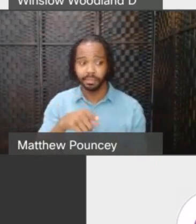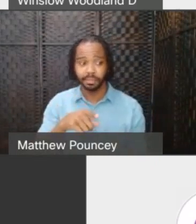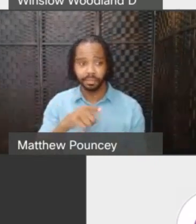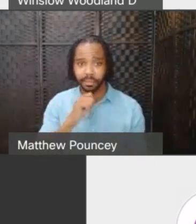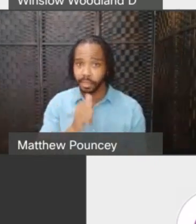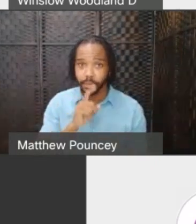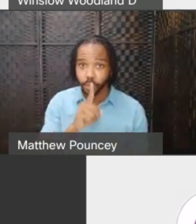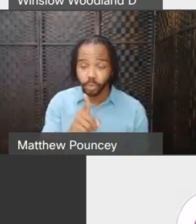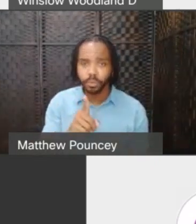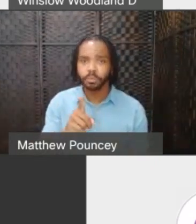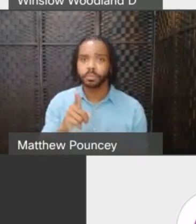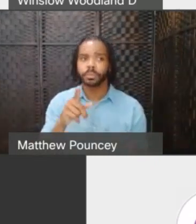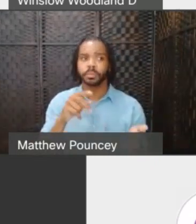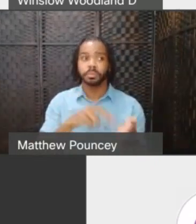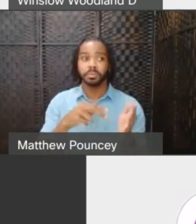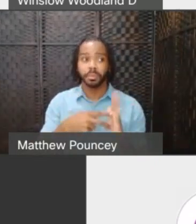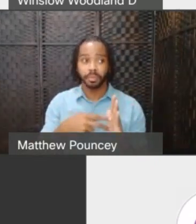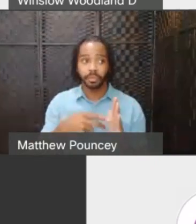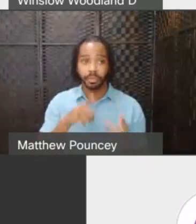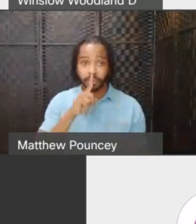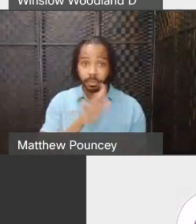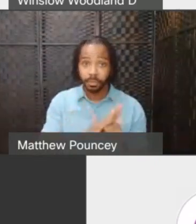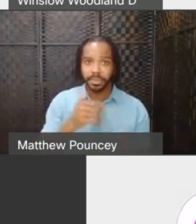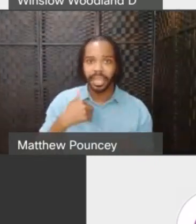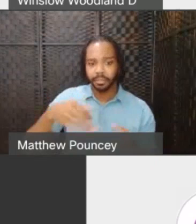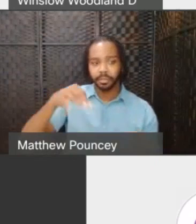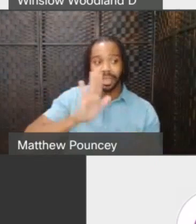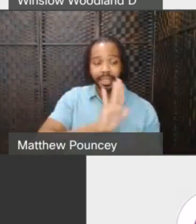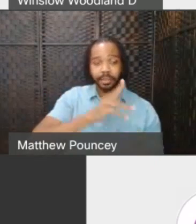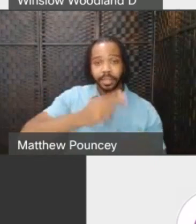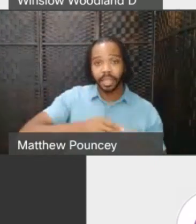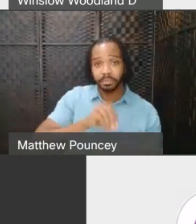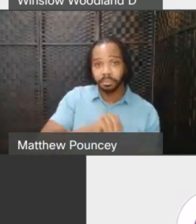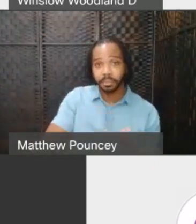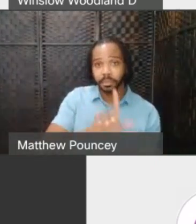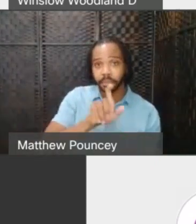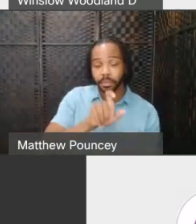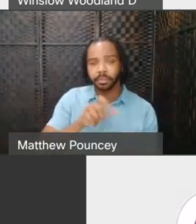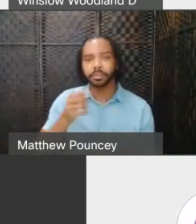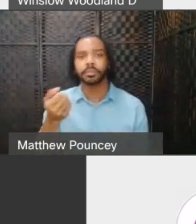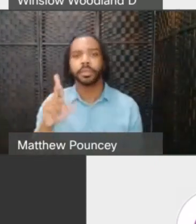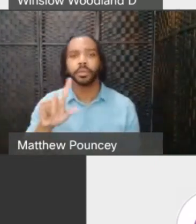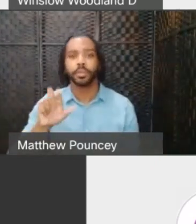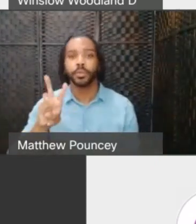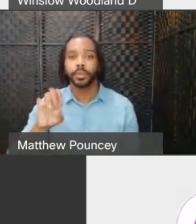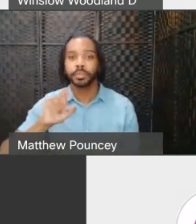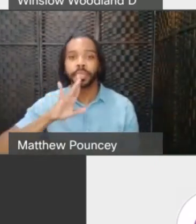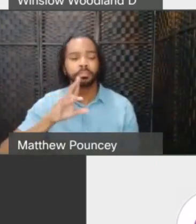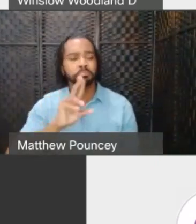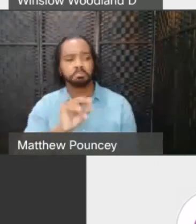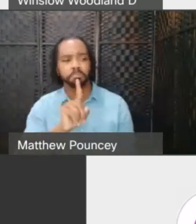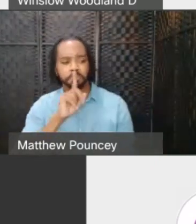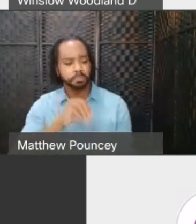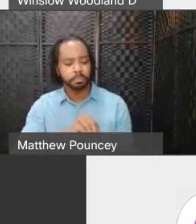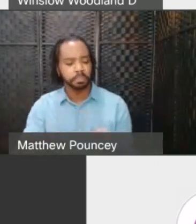does the confirmation include the person's name? Okay, no, it does not include the person's name. That I didn't print mine